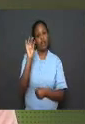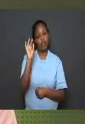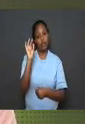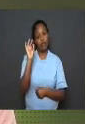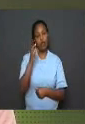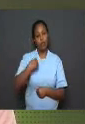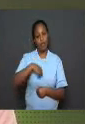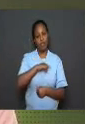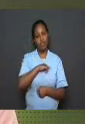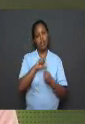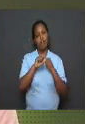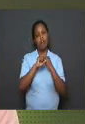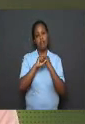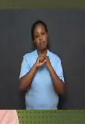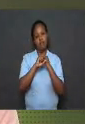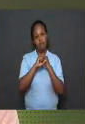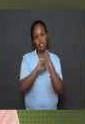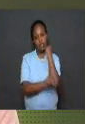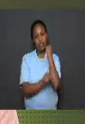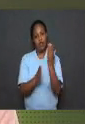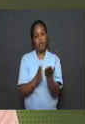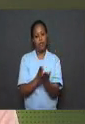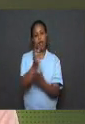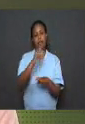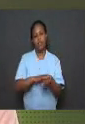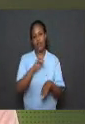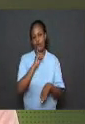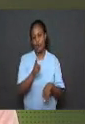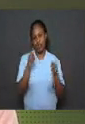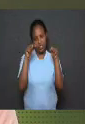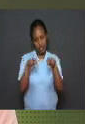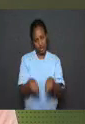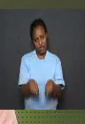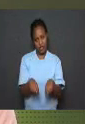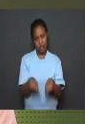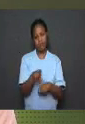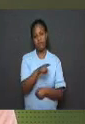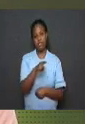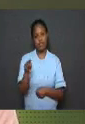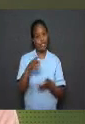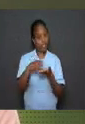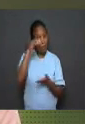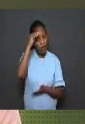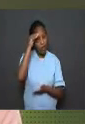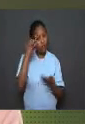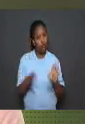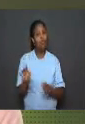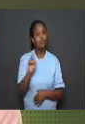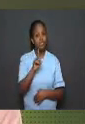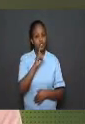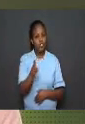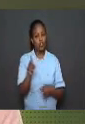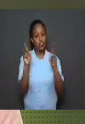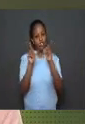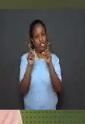principles are often found in our basic human rights. Today,